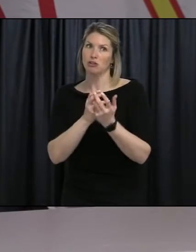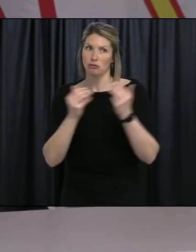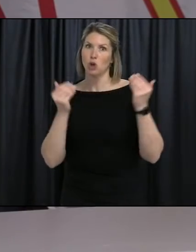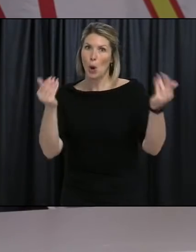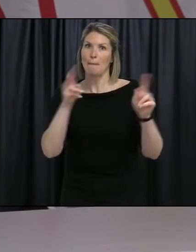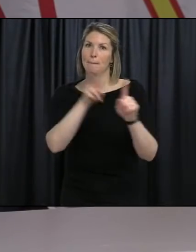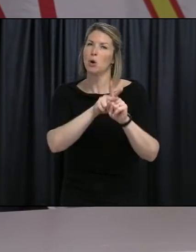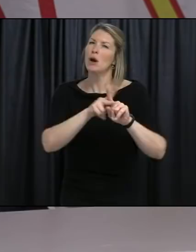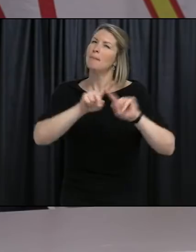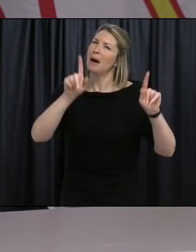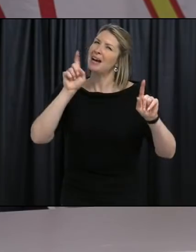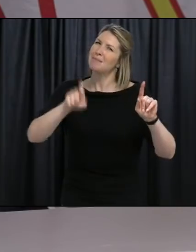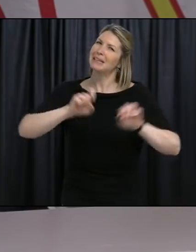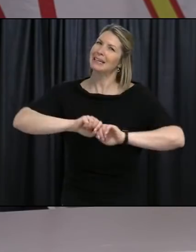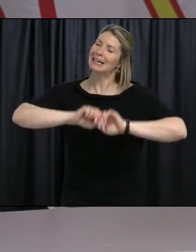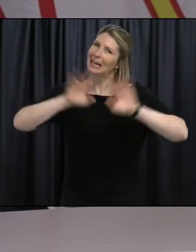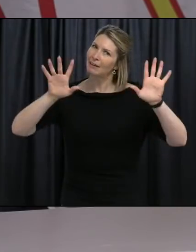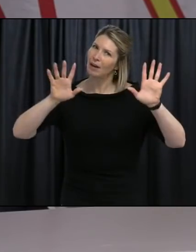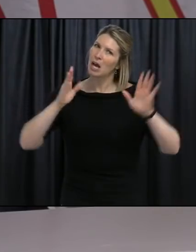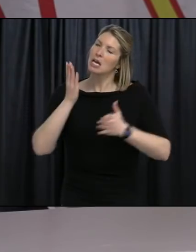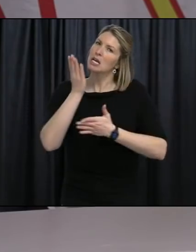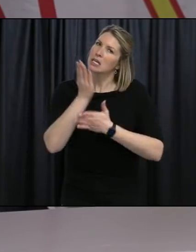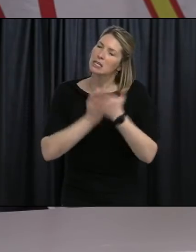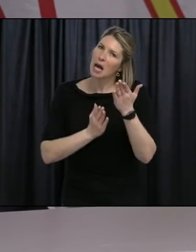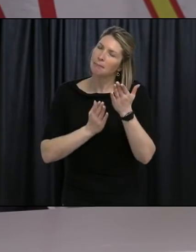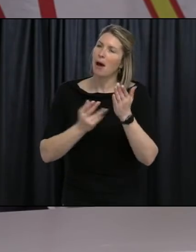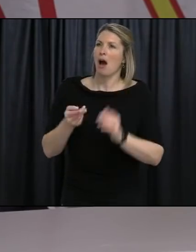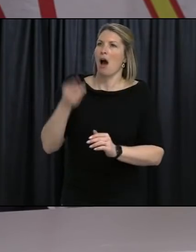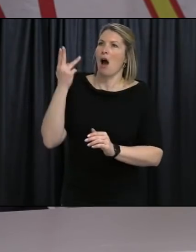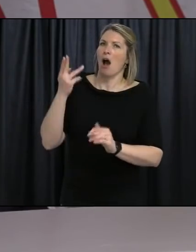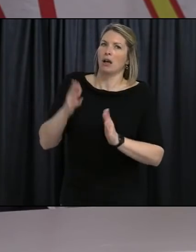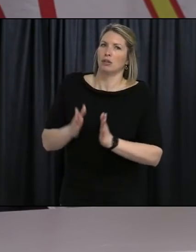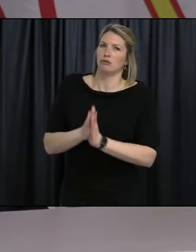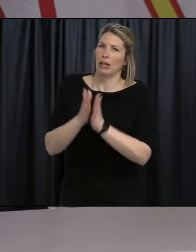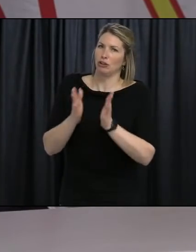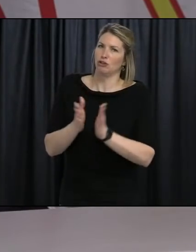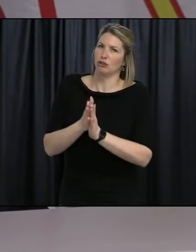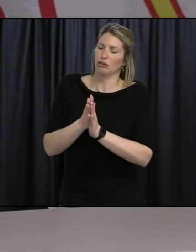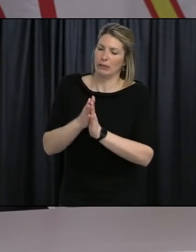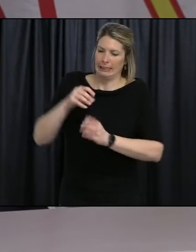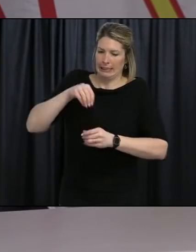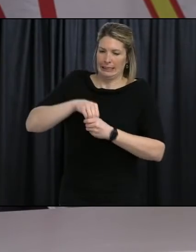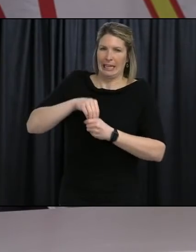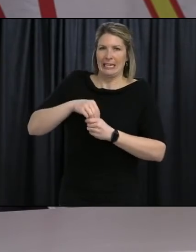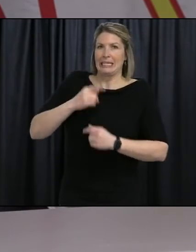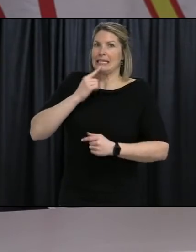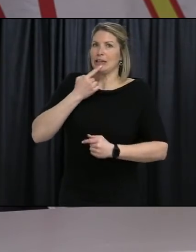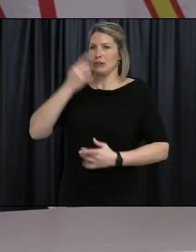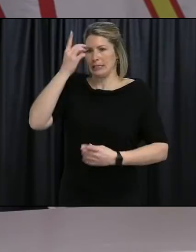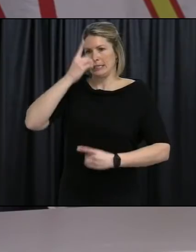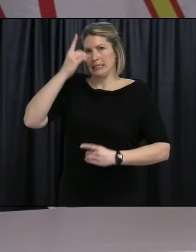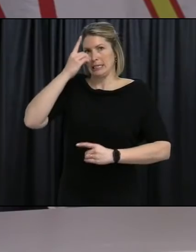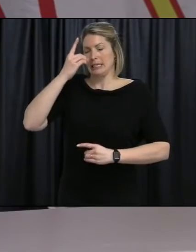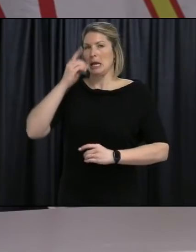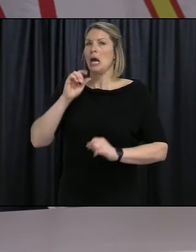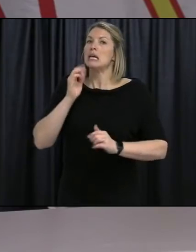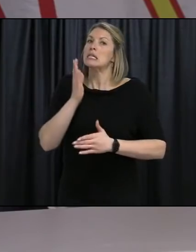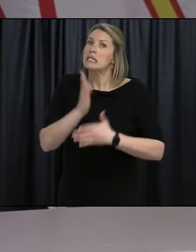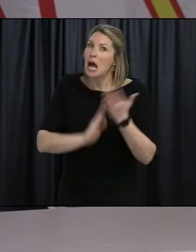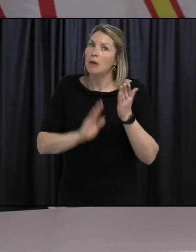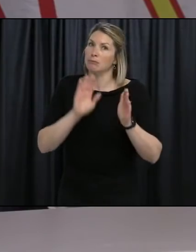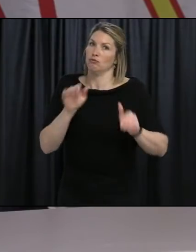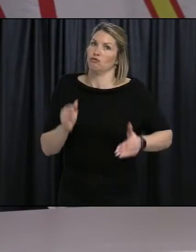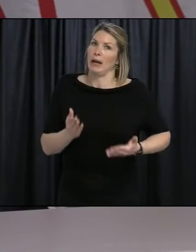AstraZeneca, there are some people who, because they're at a higher risk for severe disease, we would actually recommend that they get the